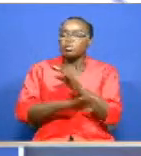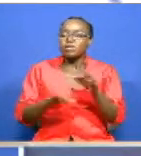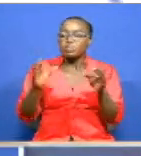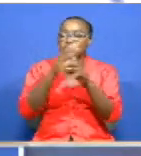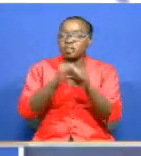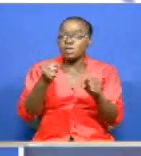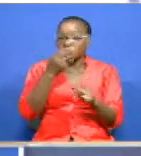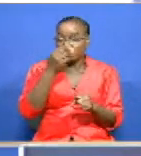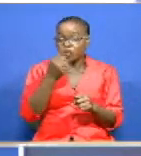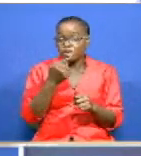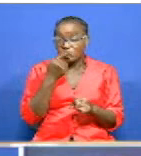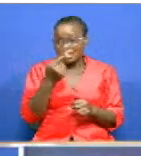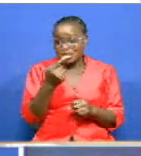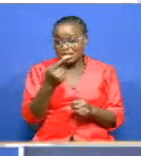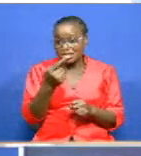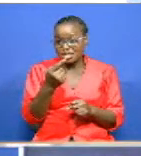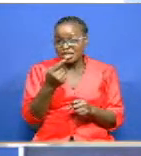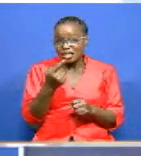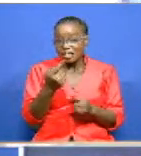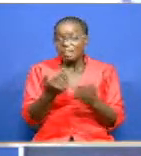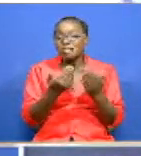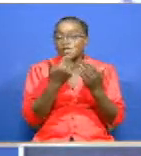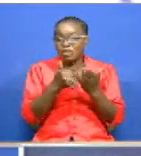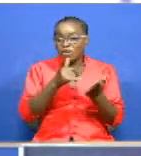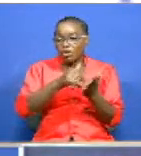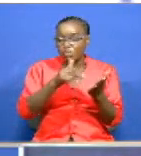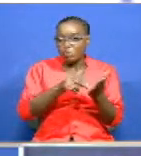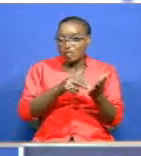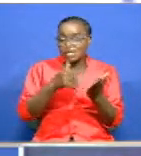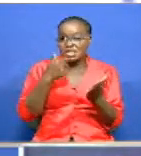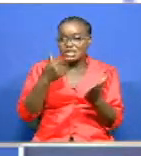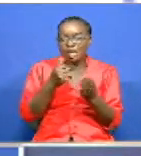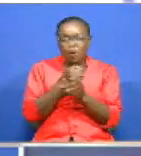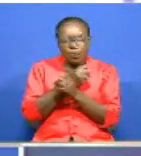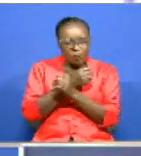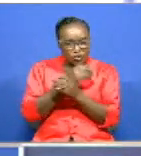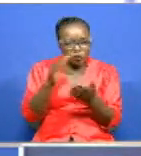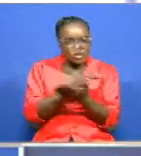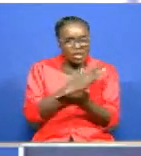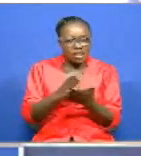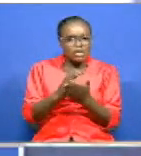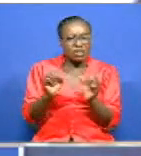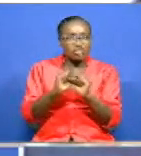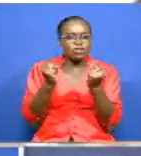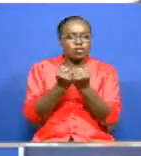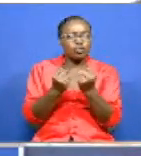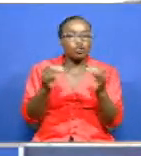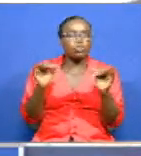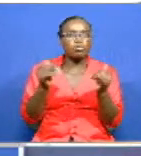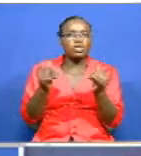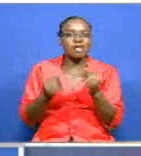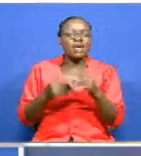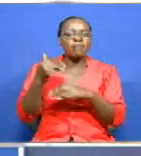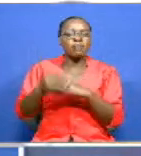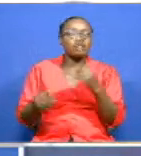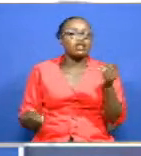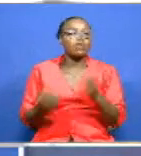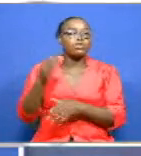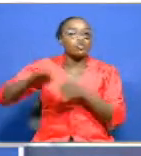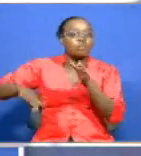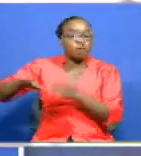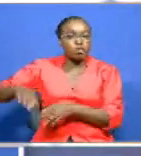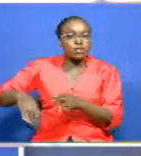that the document they purport has not reached the people was widely shared in social media after the launch at Bomas in